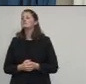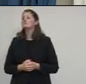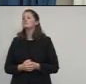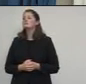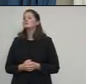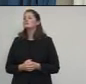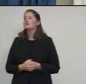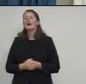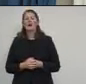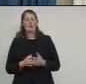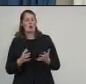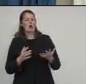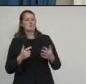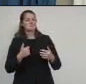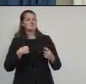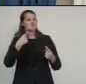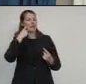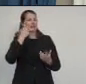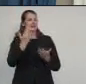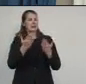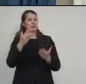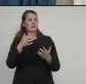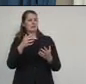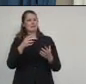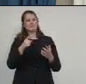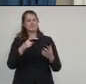give you as much notice in the future as possible.